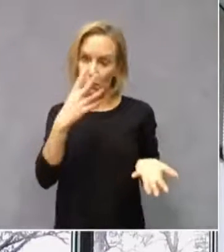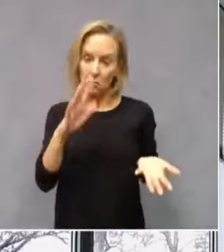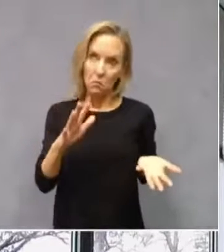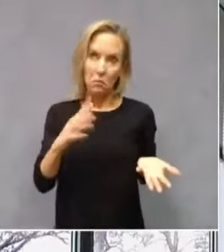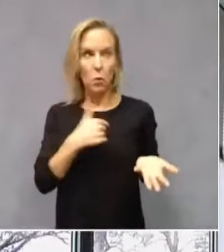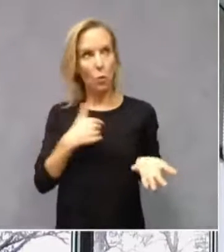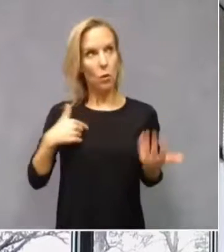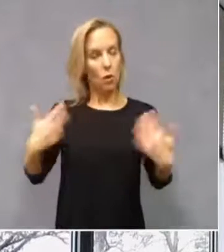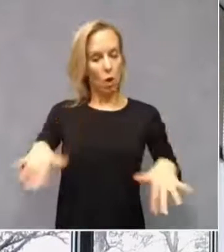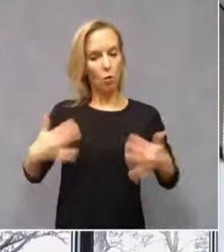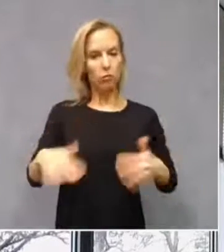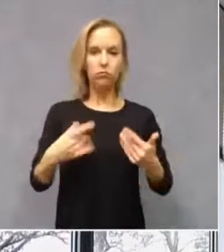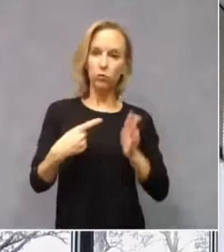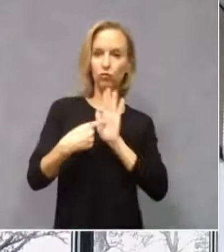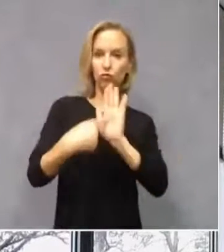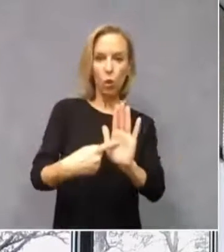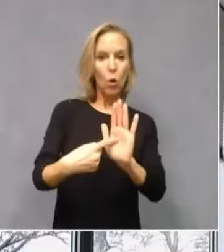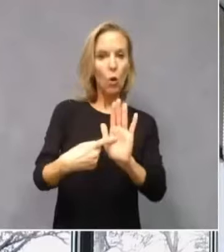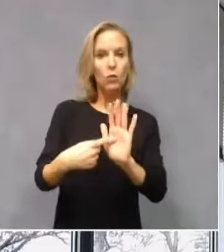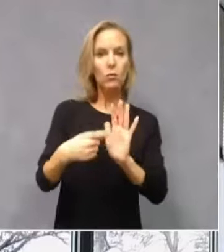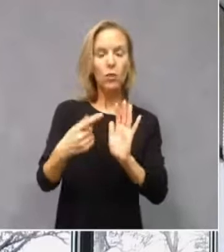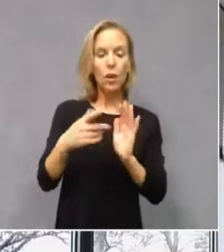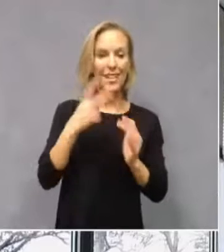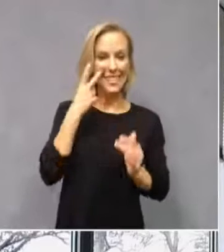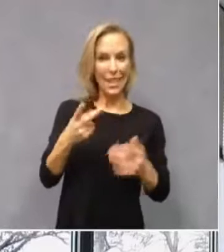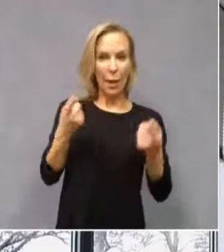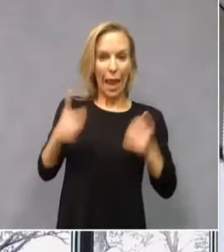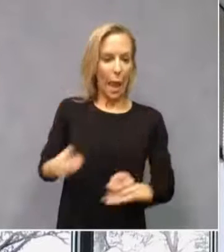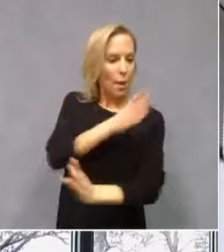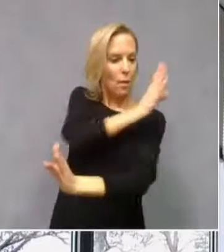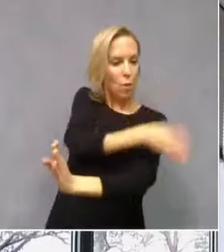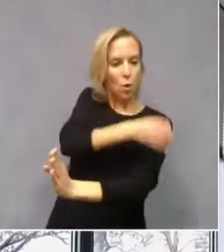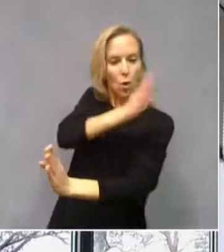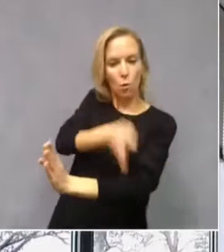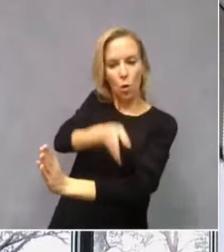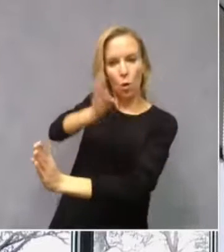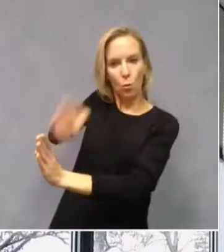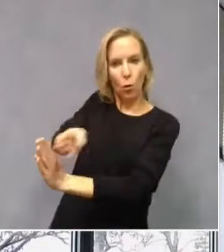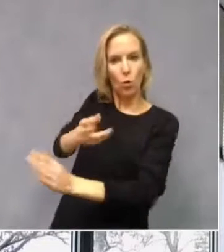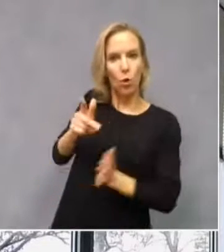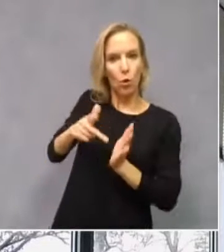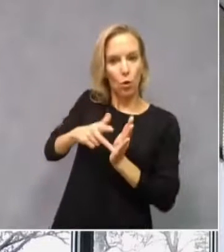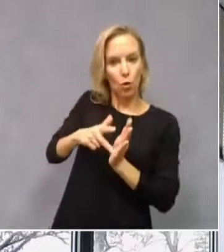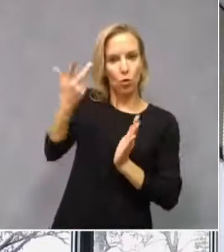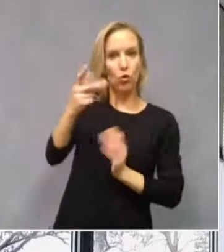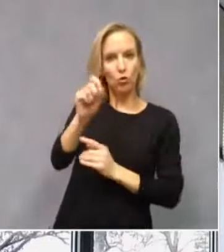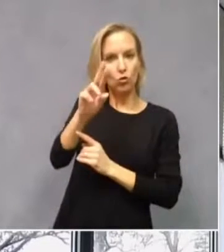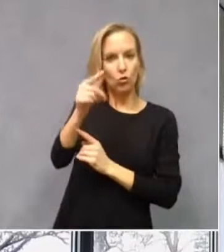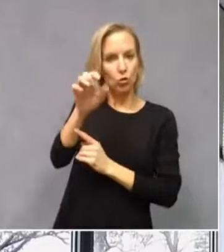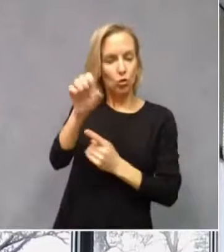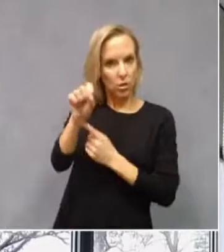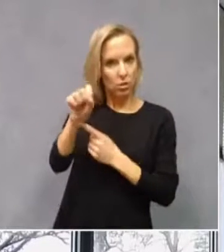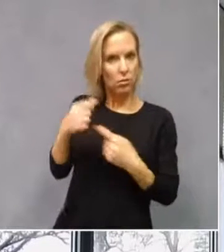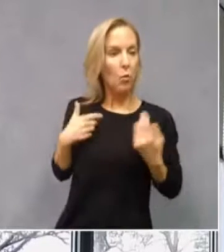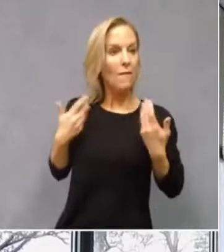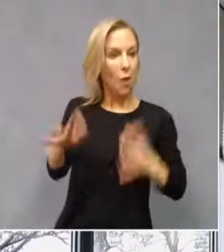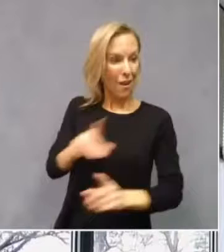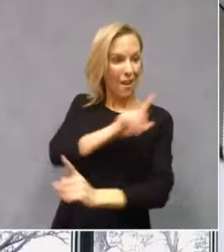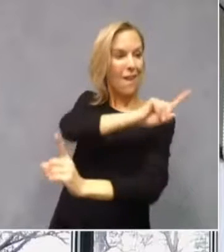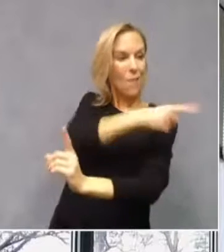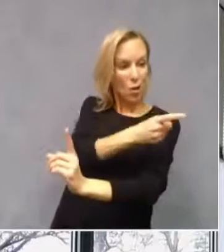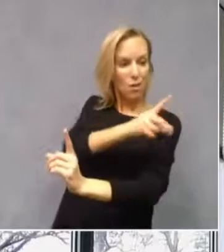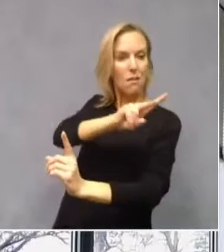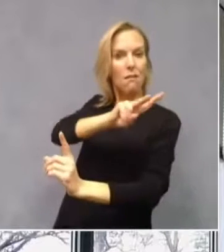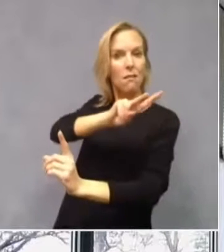3 times, all 3 of those rises that Dr. Burke showed nationwide, we have interrupted those climbs in Kentucky